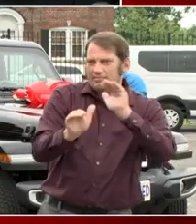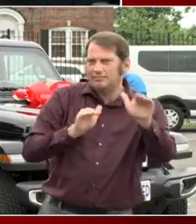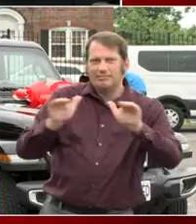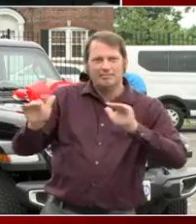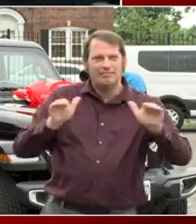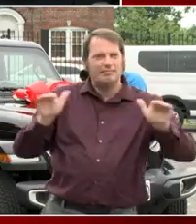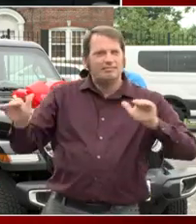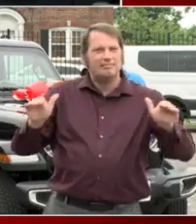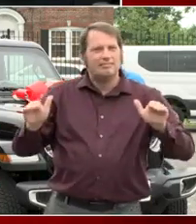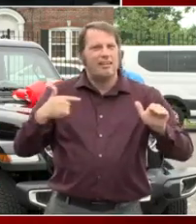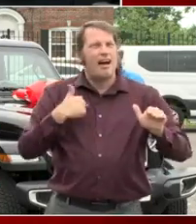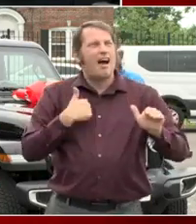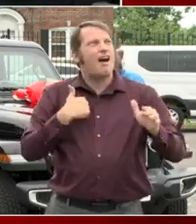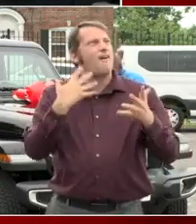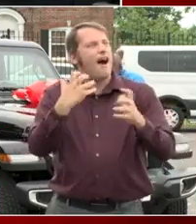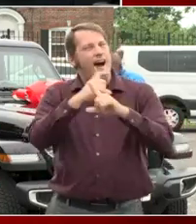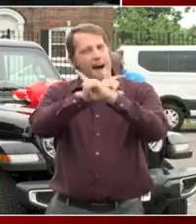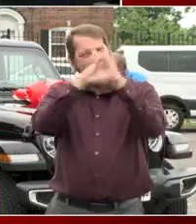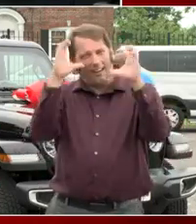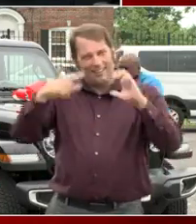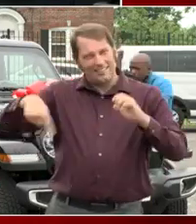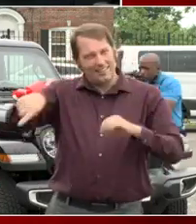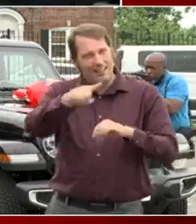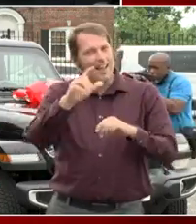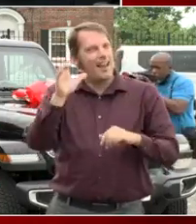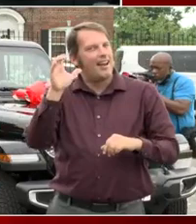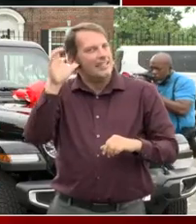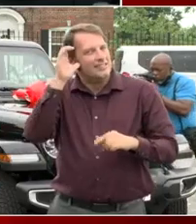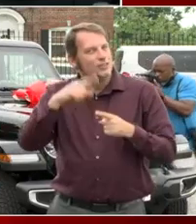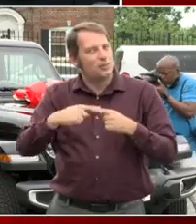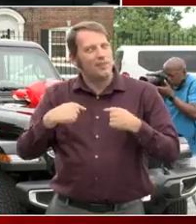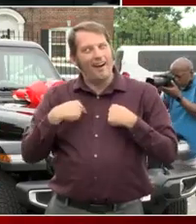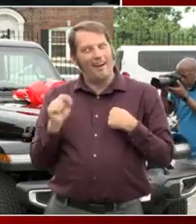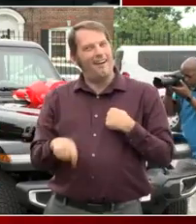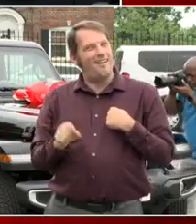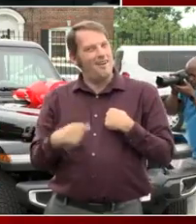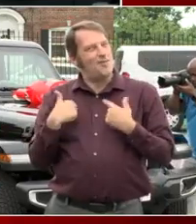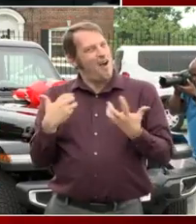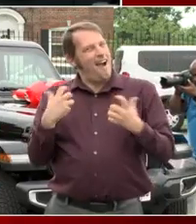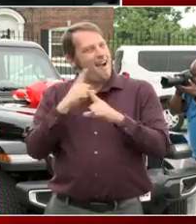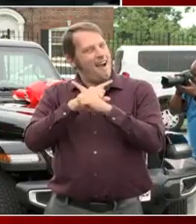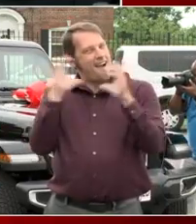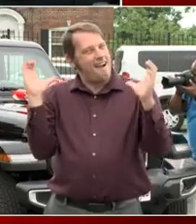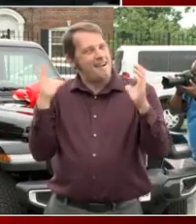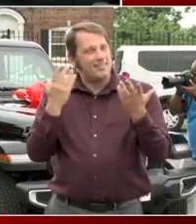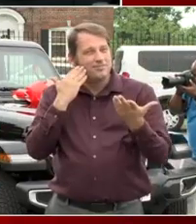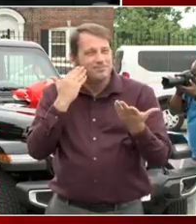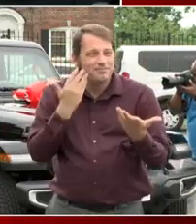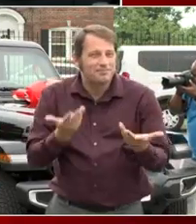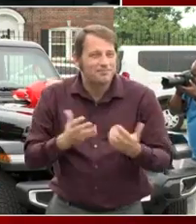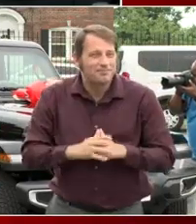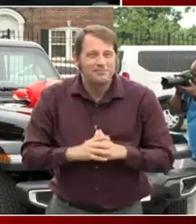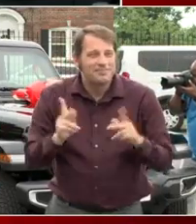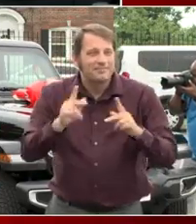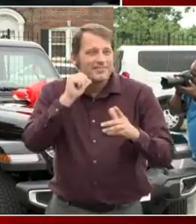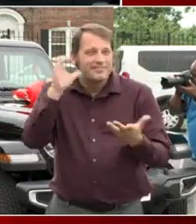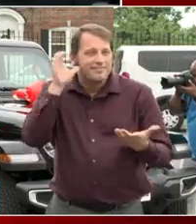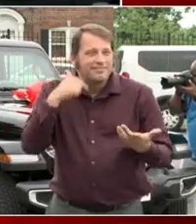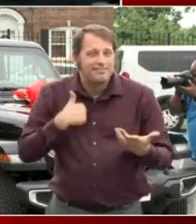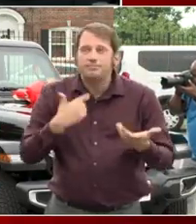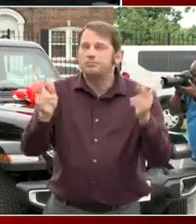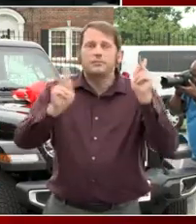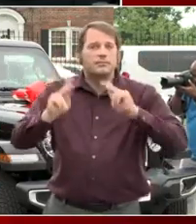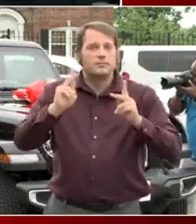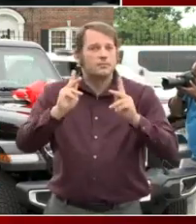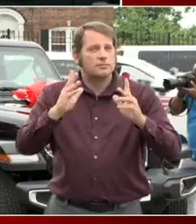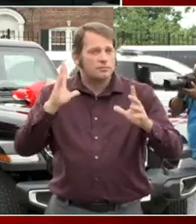don't. But when you have people who are part of the community, the community core, the trusted